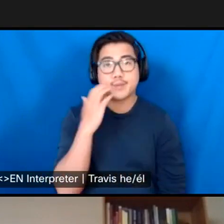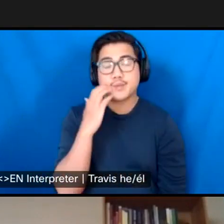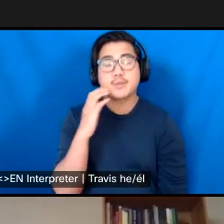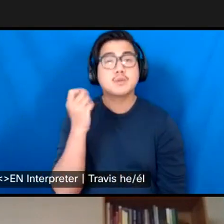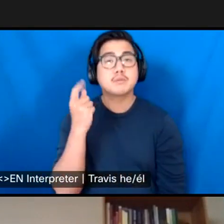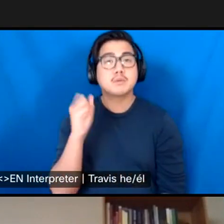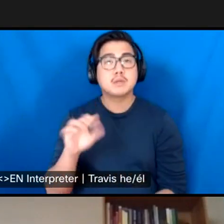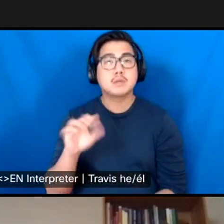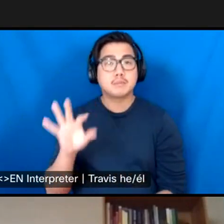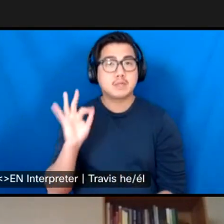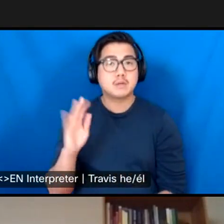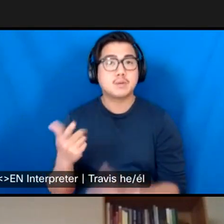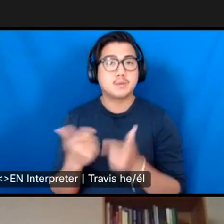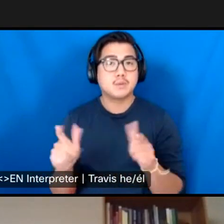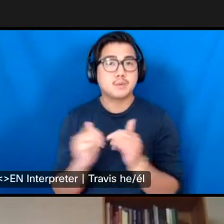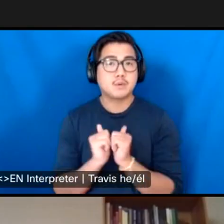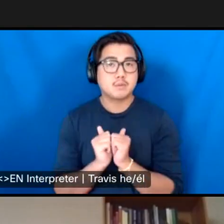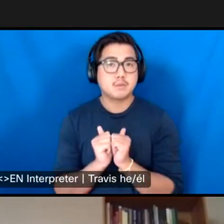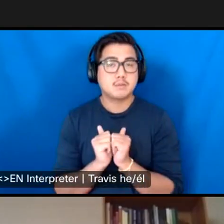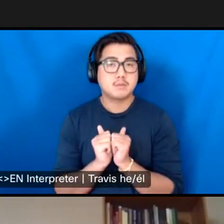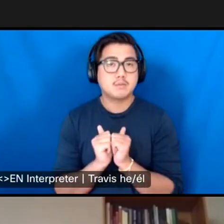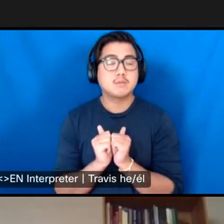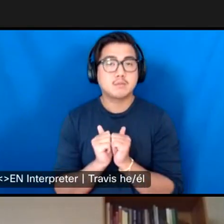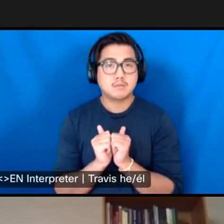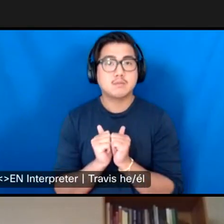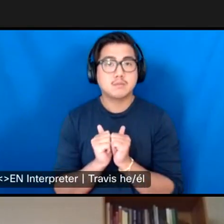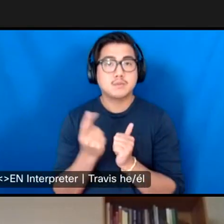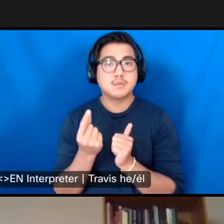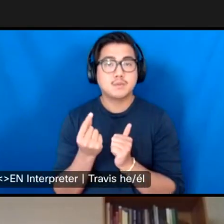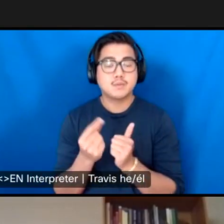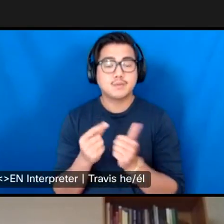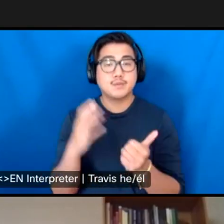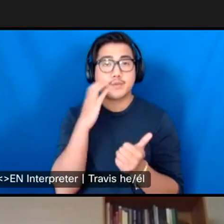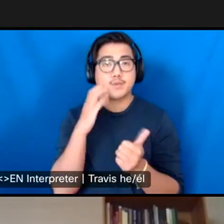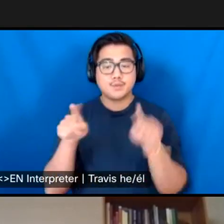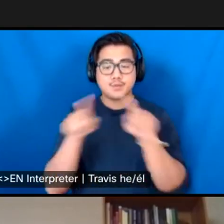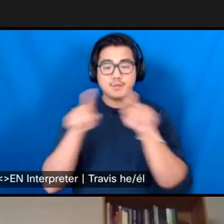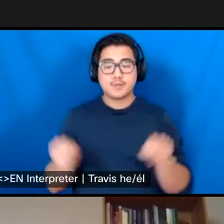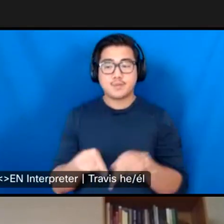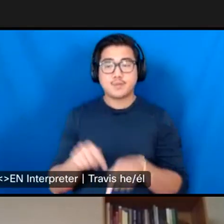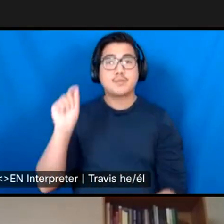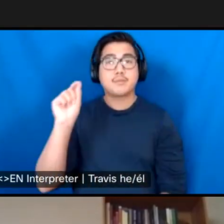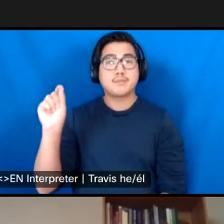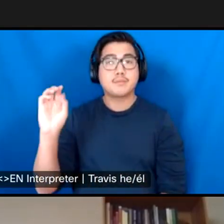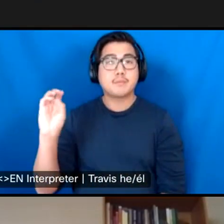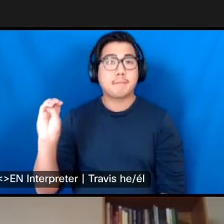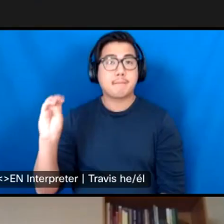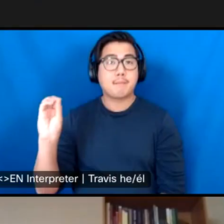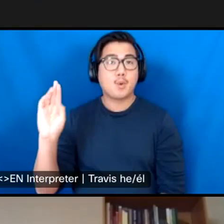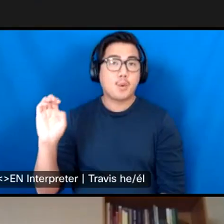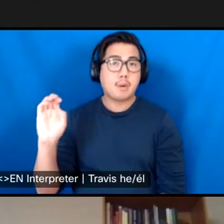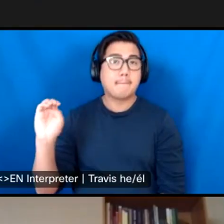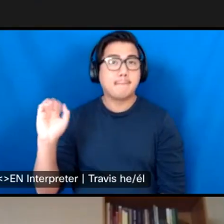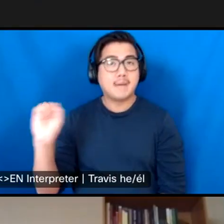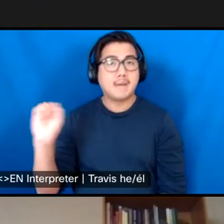idioma en seleccionar donde dice More o Más y entonces